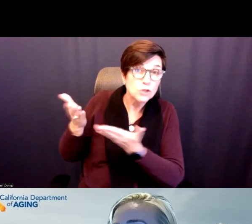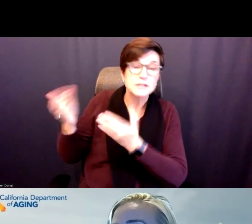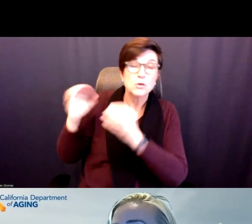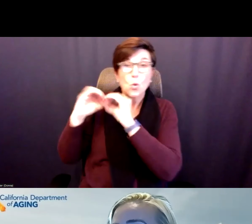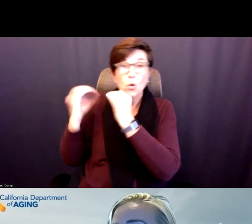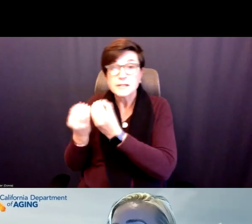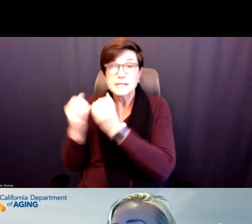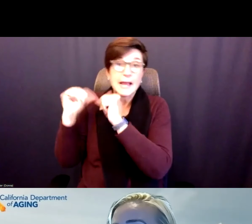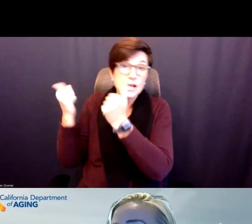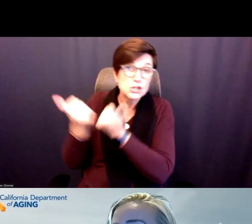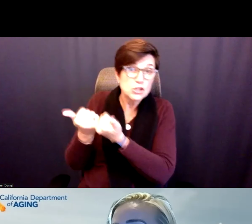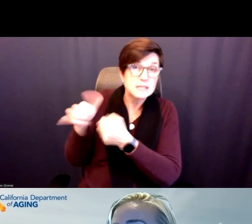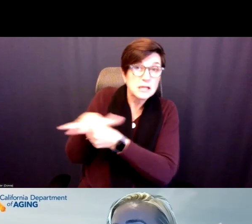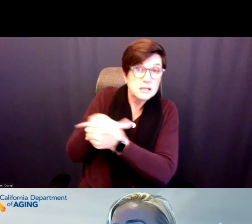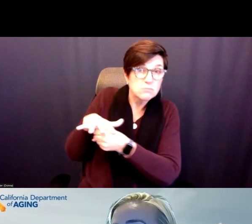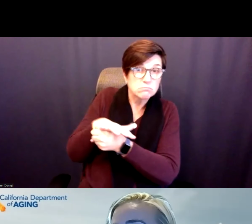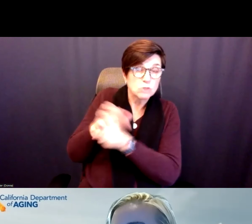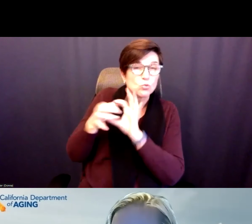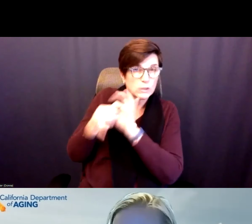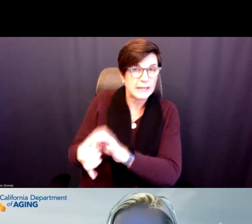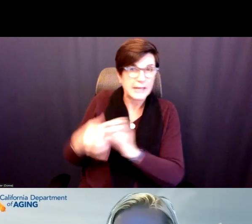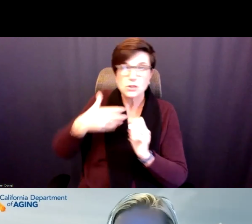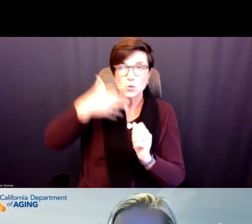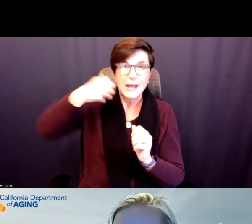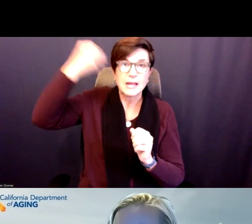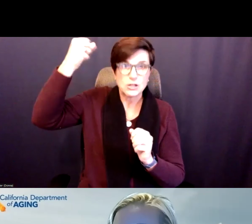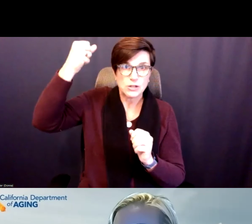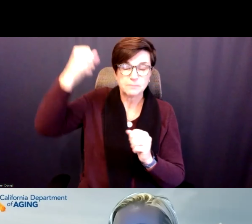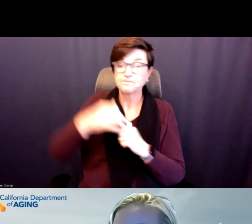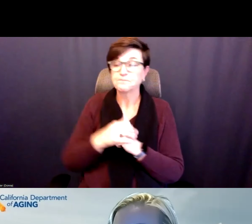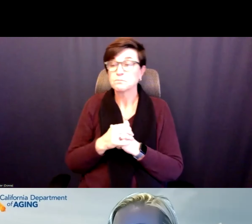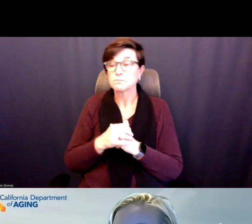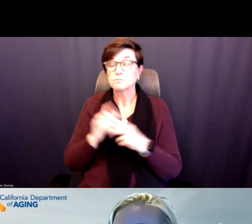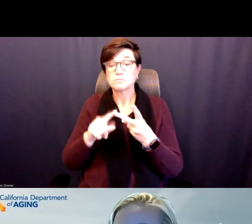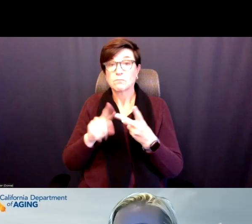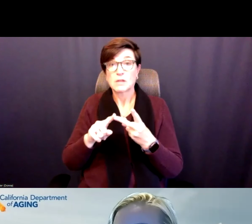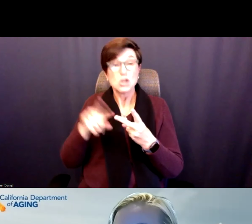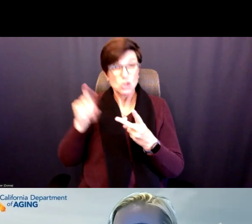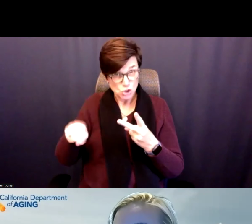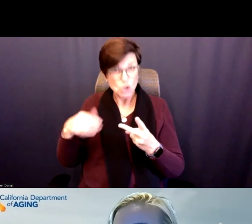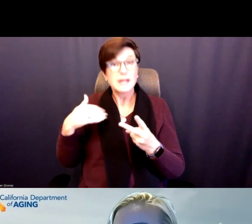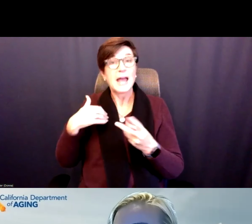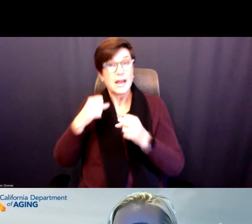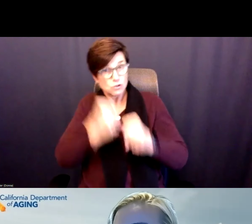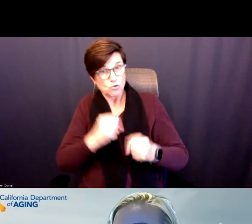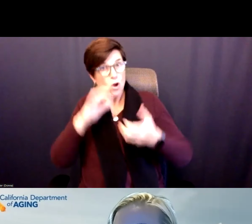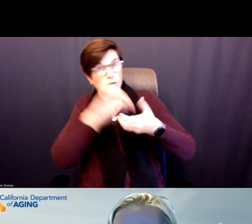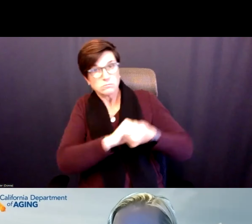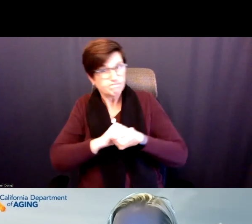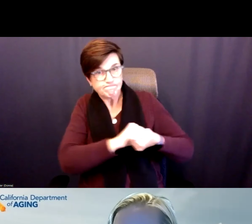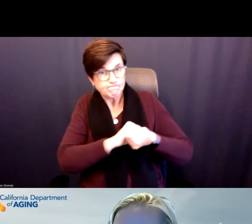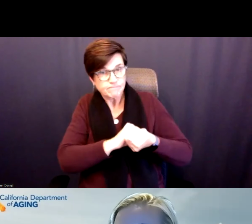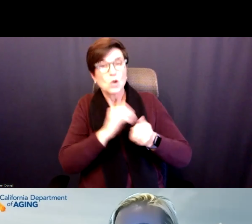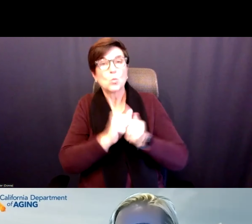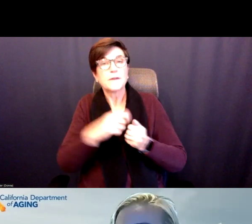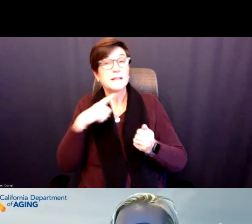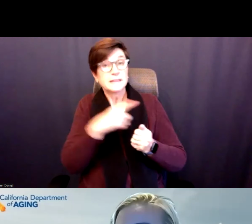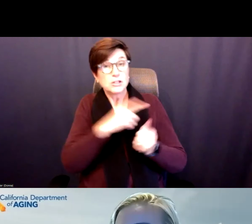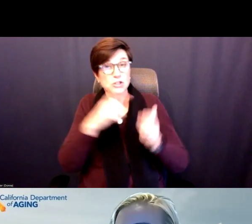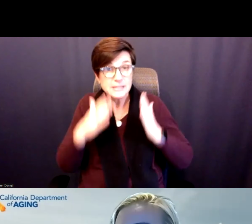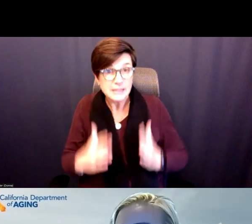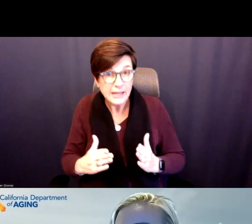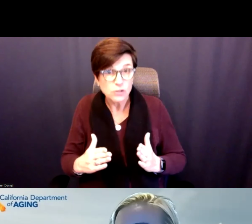region. I believe they should also have experience engaging with local electeds, whether that be the County Board of Supervisors or on a